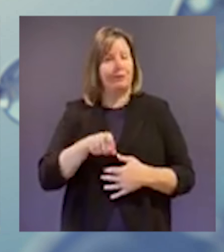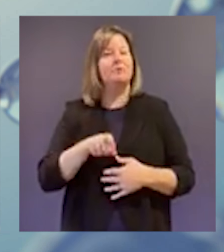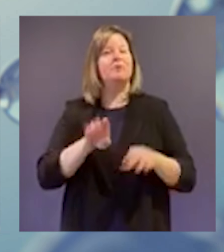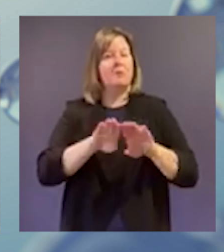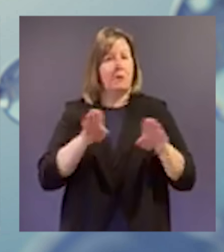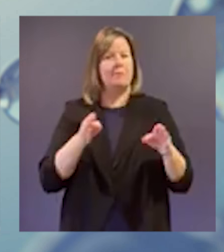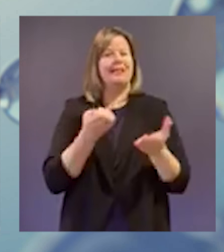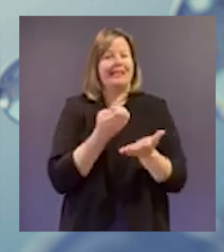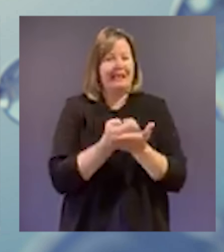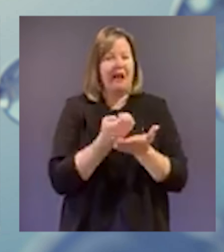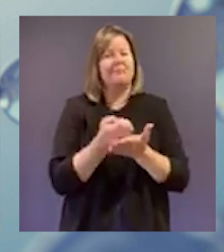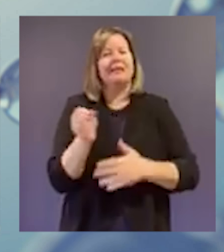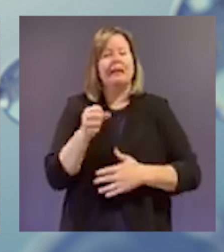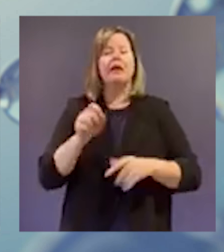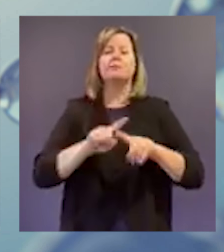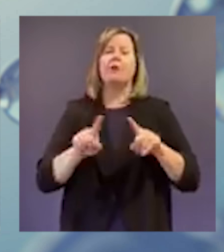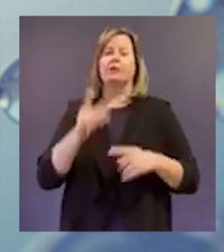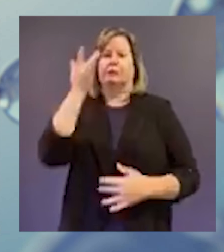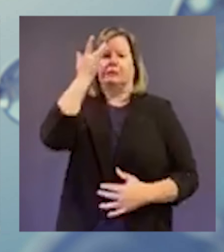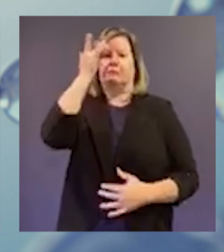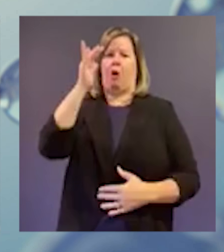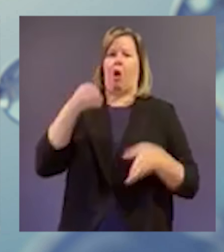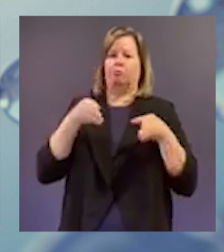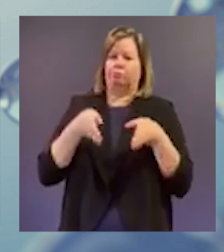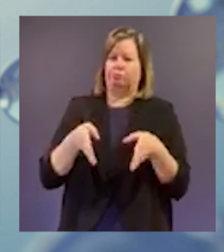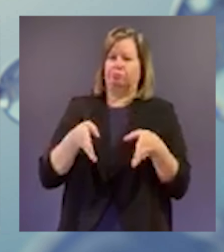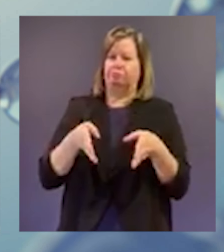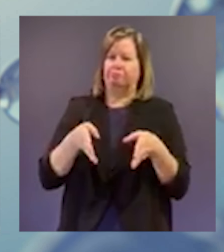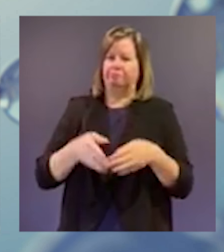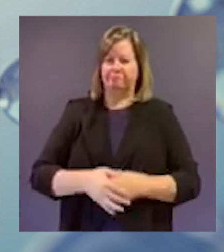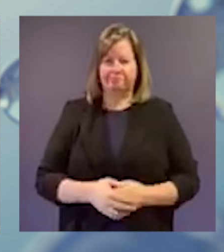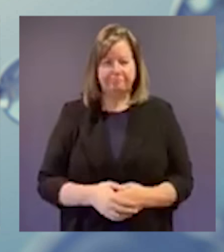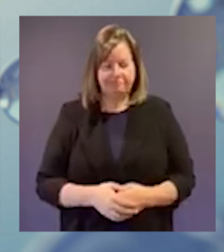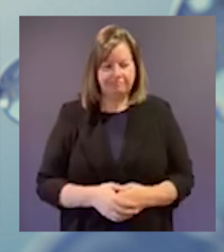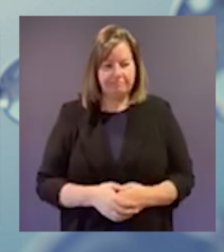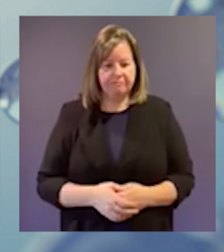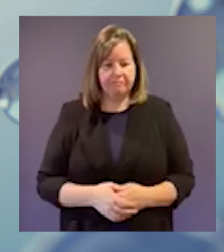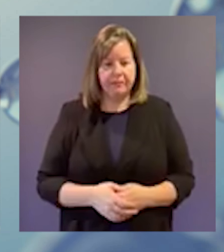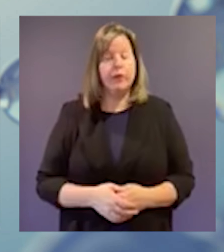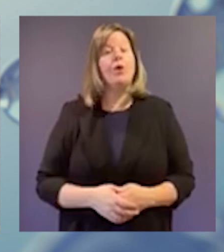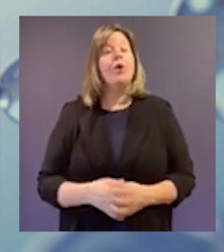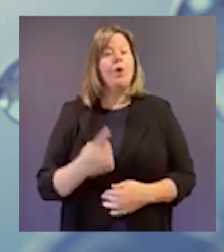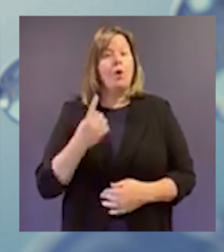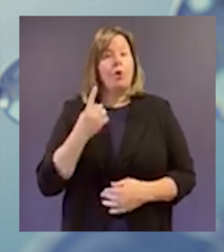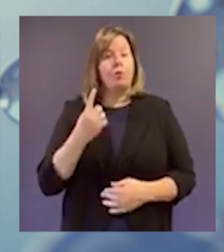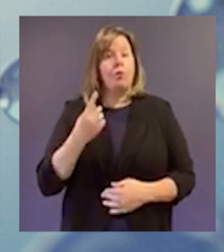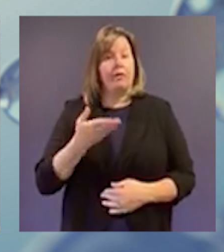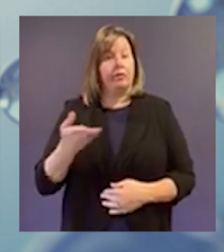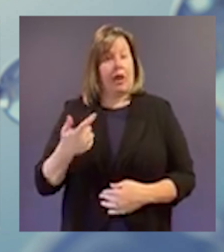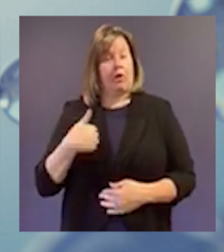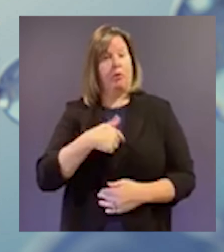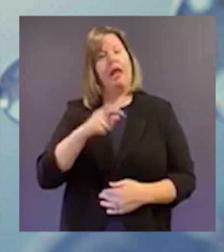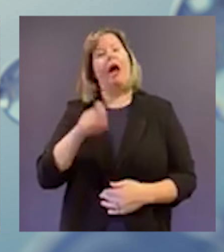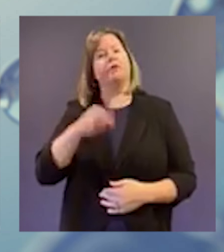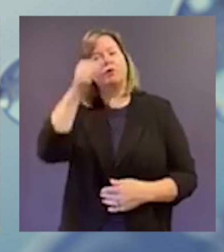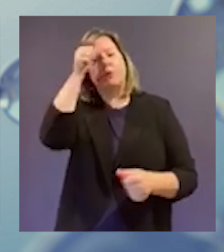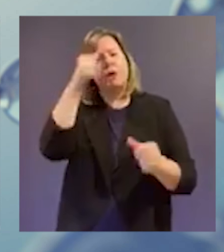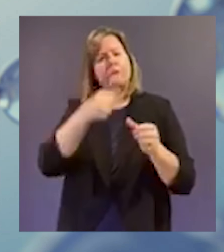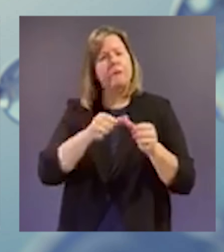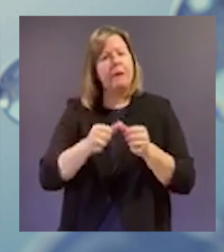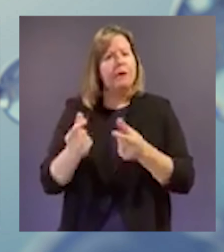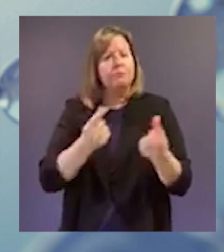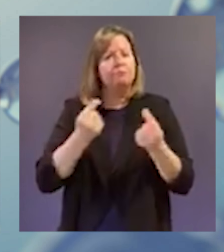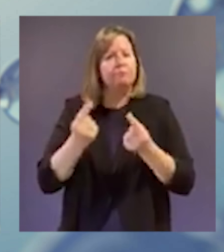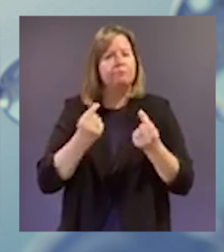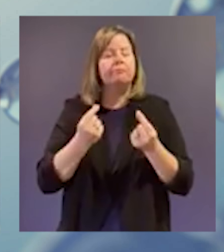that we're being as smart as possible in doing that. And I'm going to profile day to day one of the things that we need to keep doing. And today, I